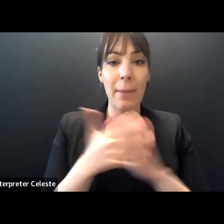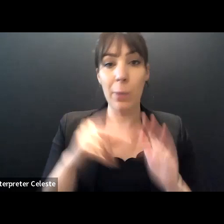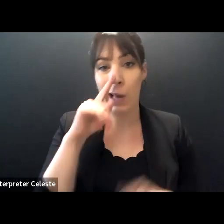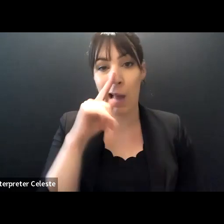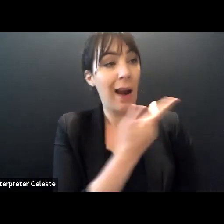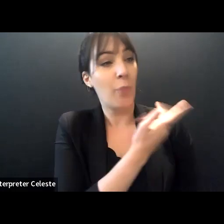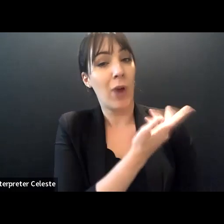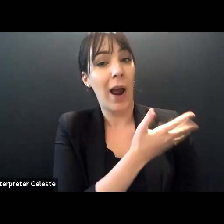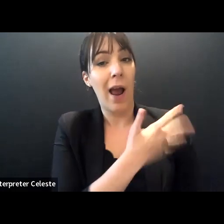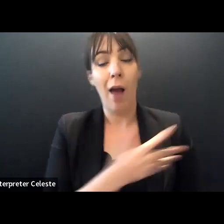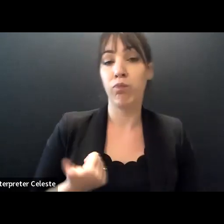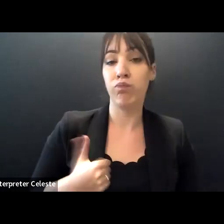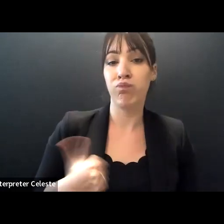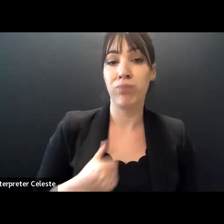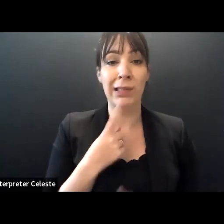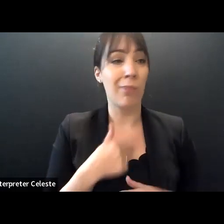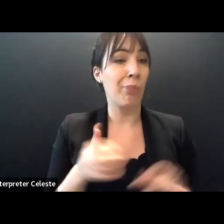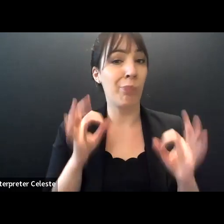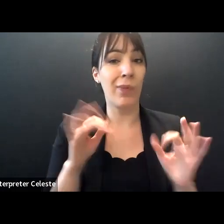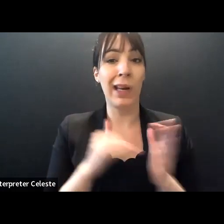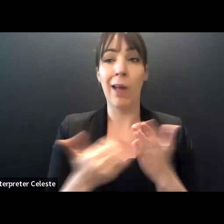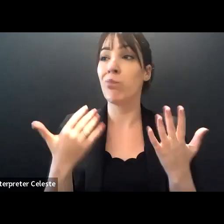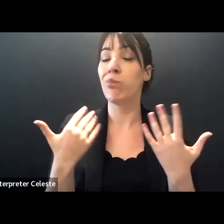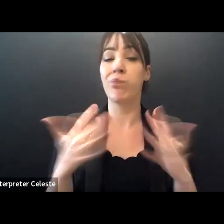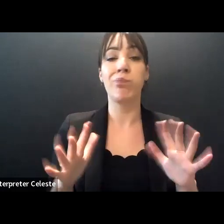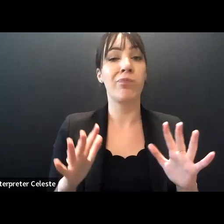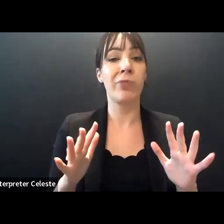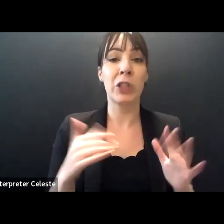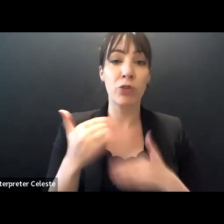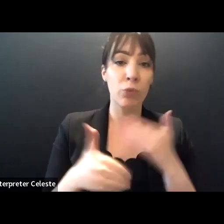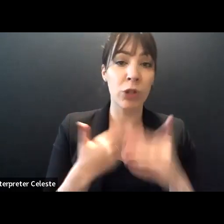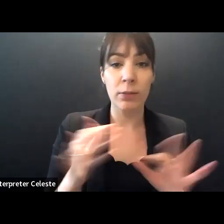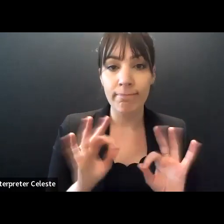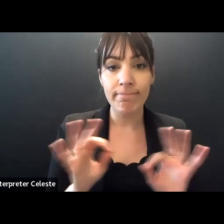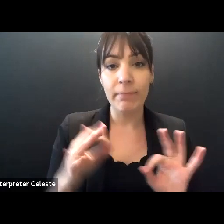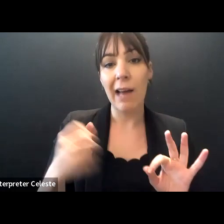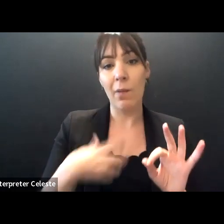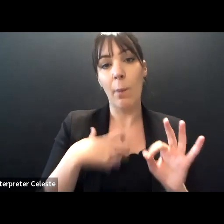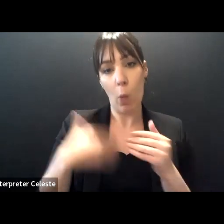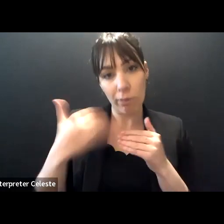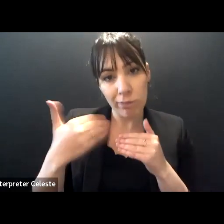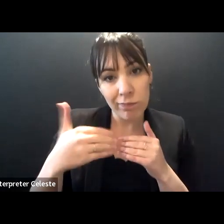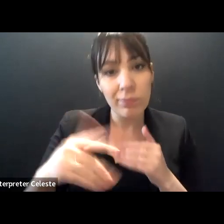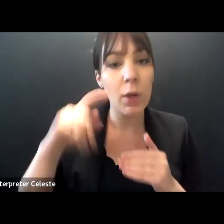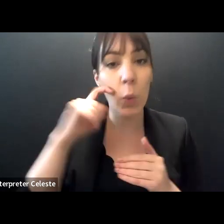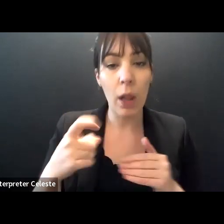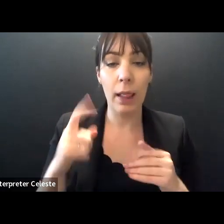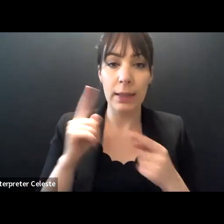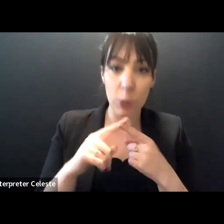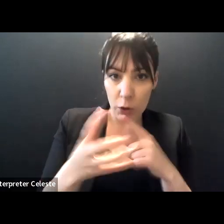I'm sure all the participants here recognize the fact that there is a long way to go for us. And that's what this discussion is